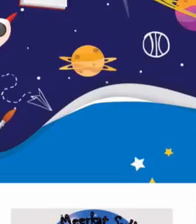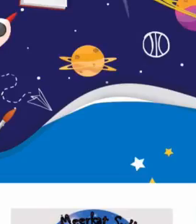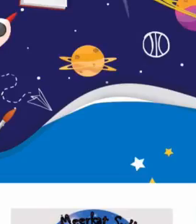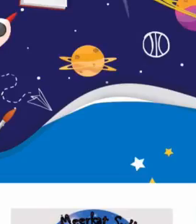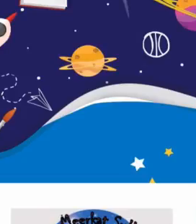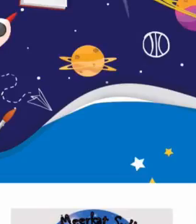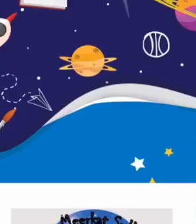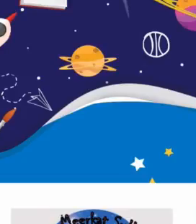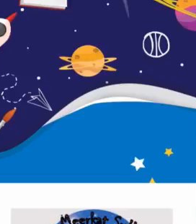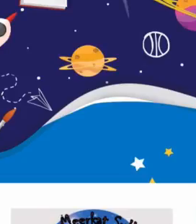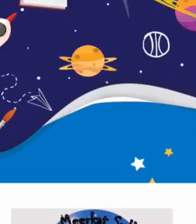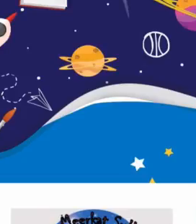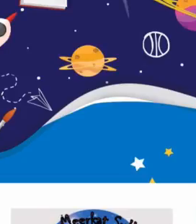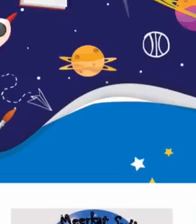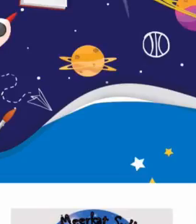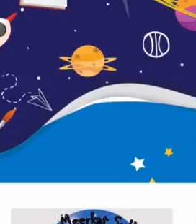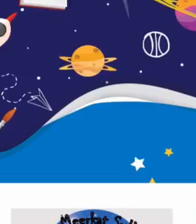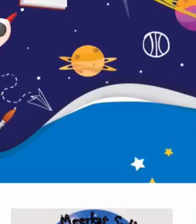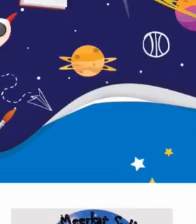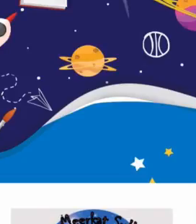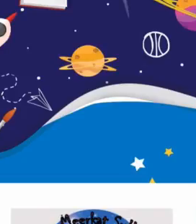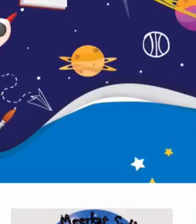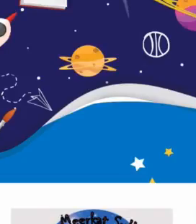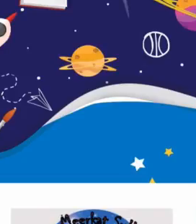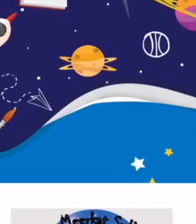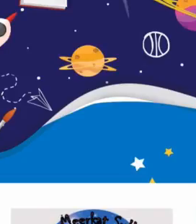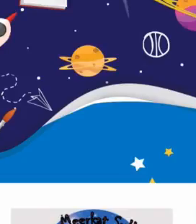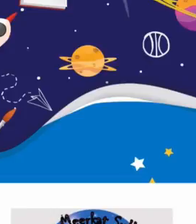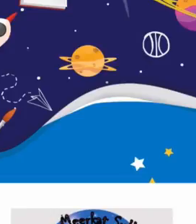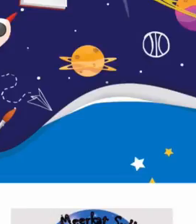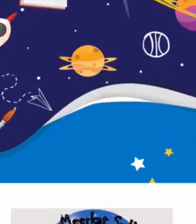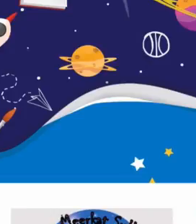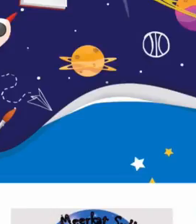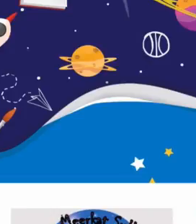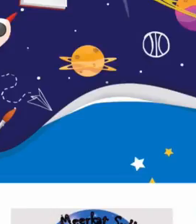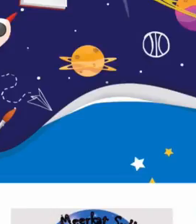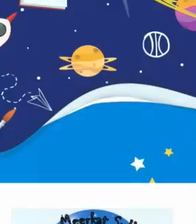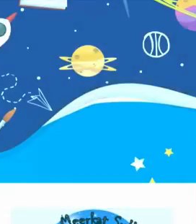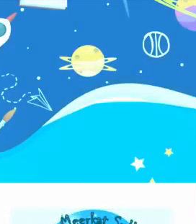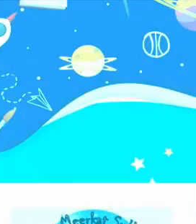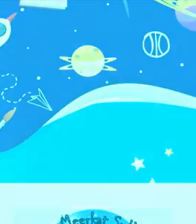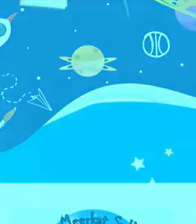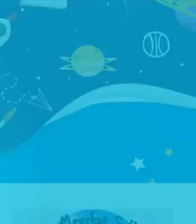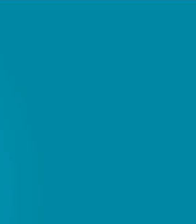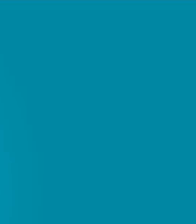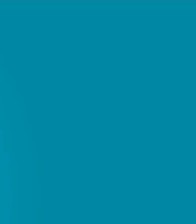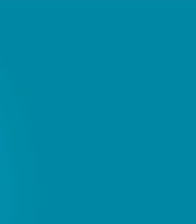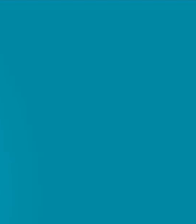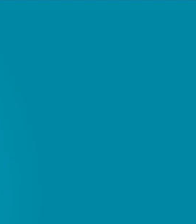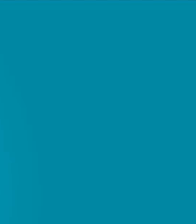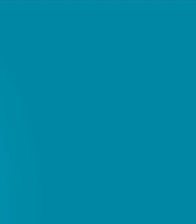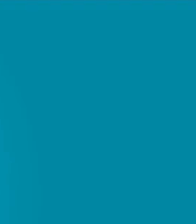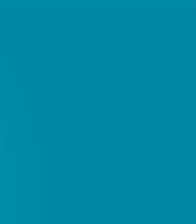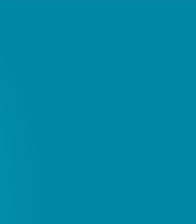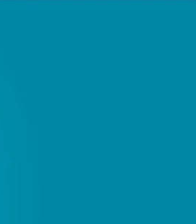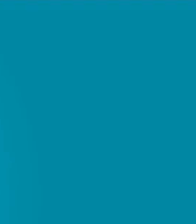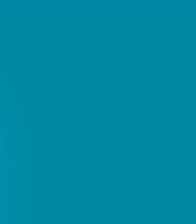UNICEF for Every Child, My Zone Online School, and Amos Meerkat Syllabus.